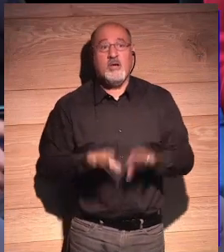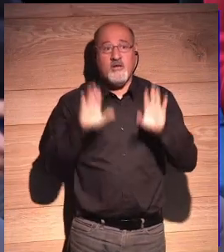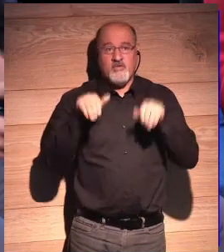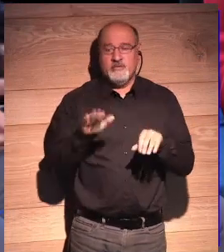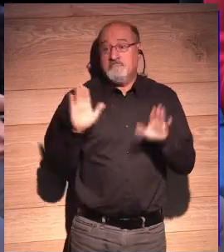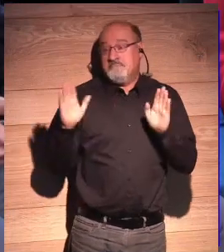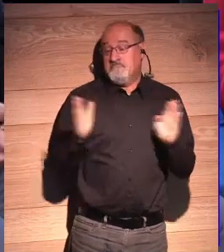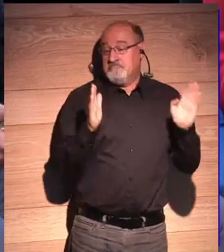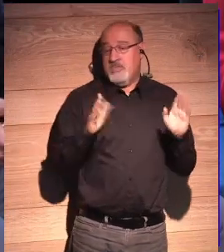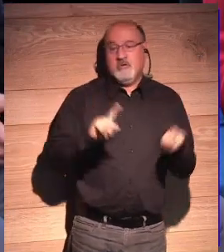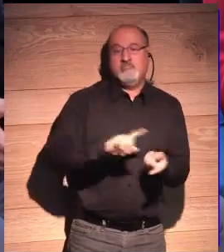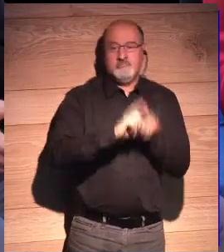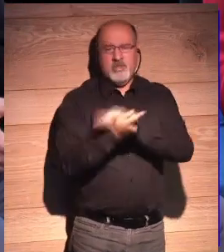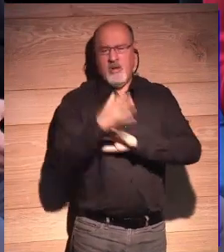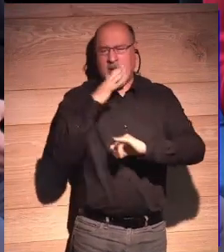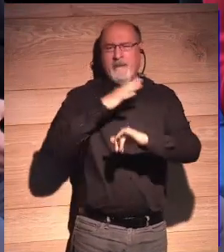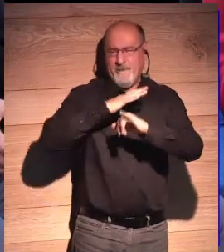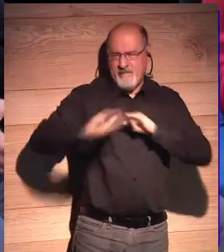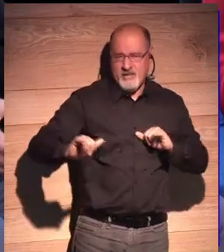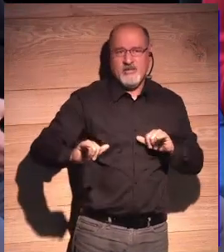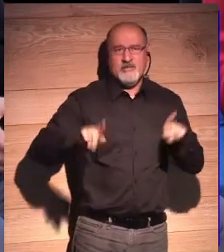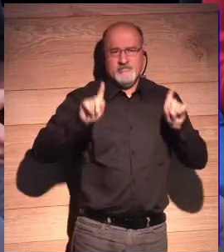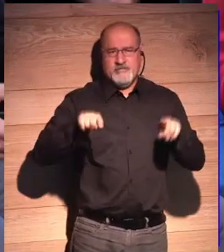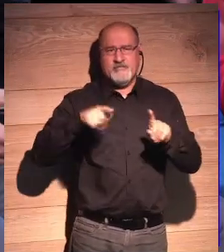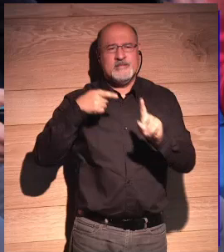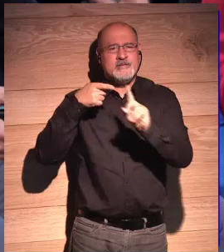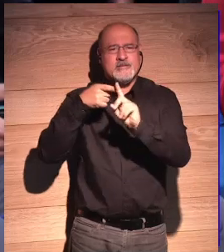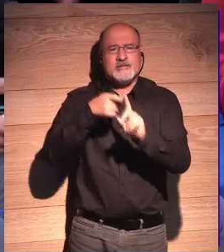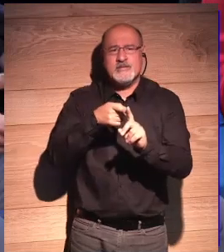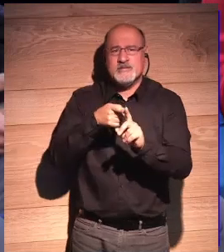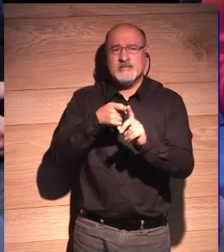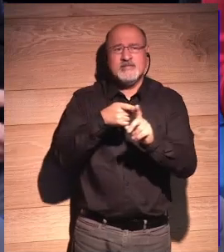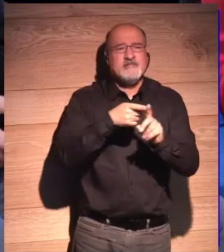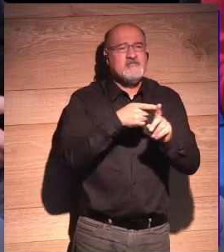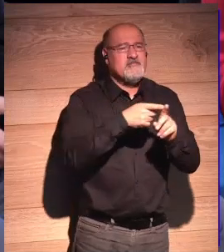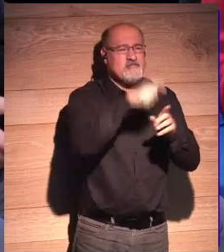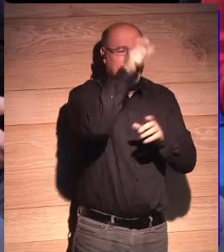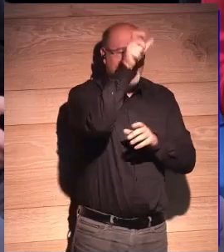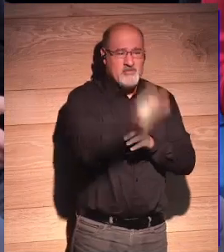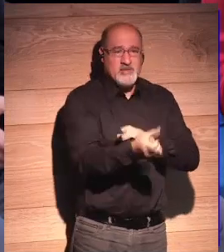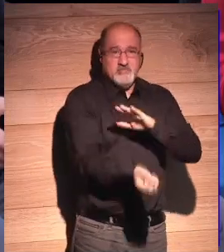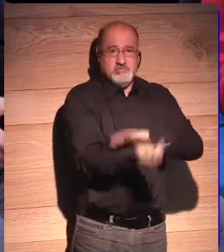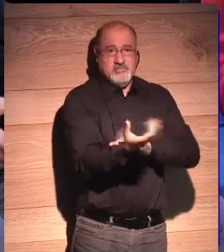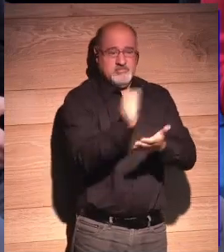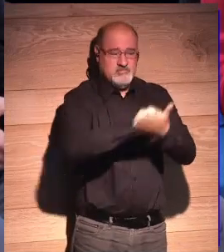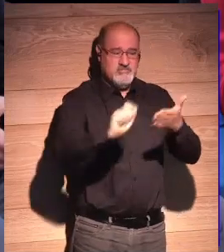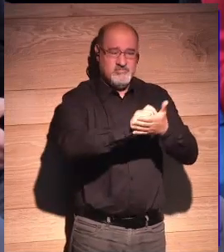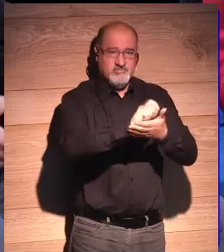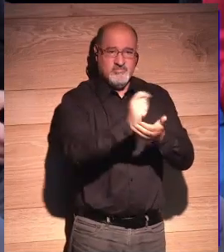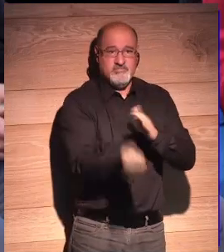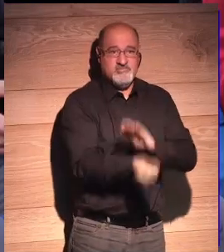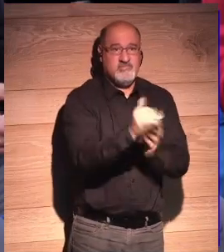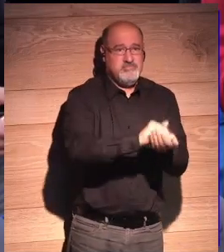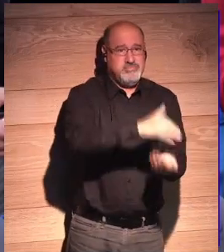get revenge and do, draw my character who sort of embodied that whole world of comics. And